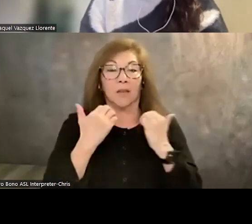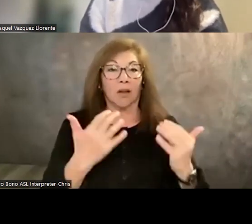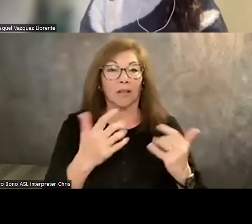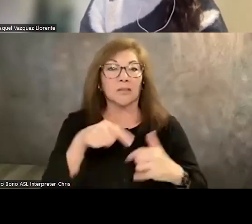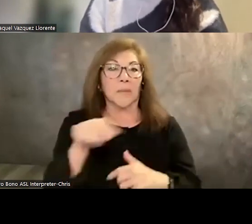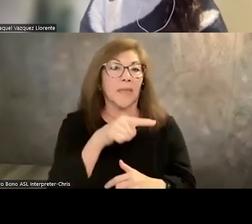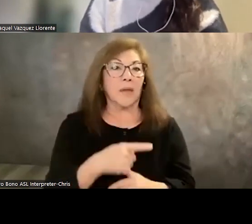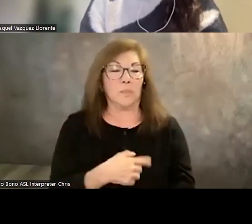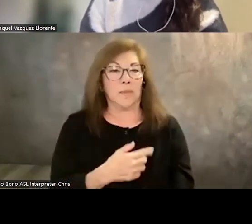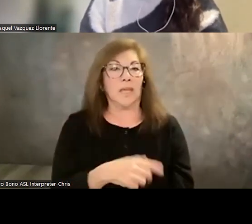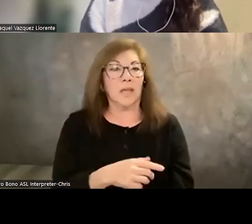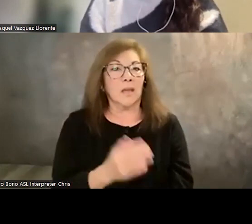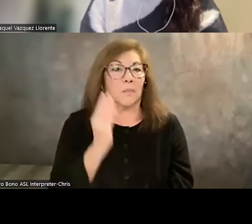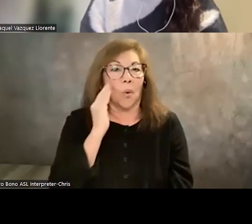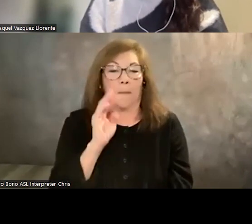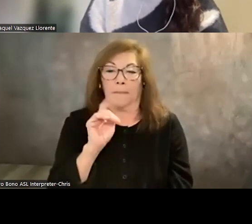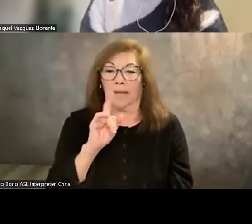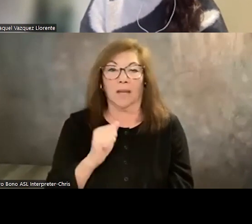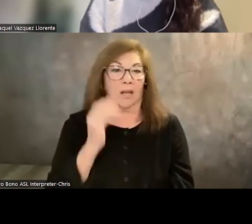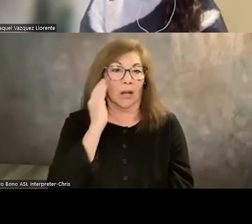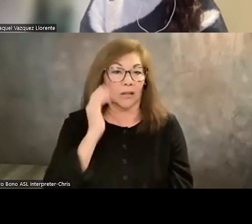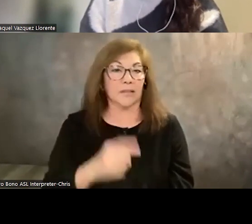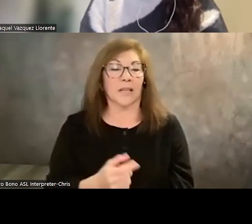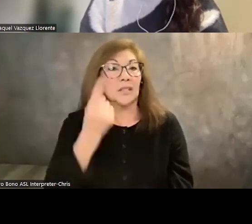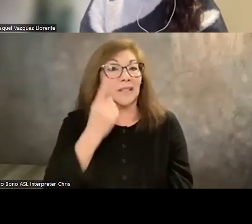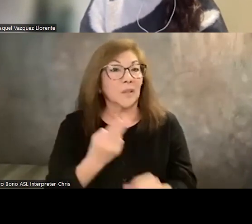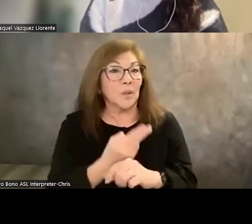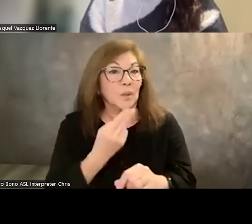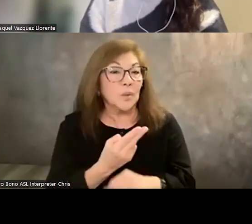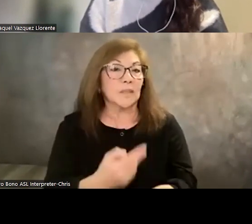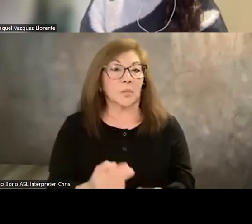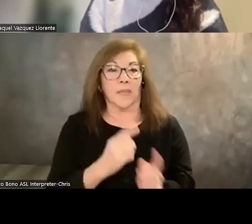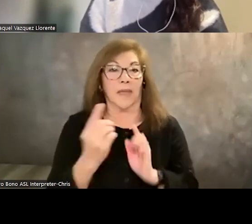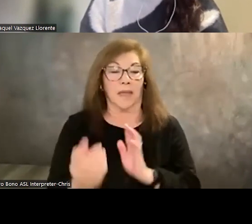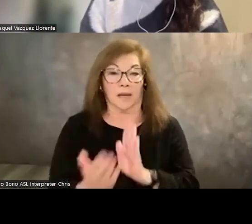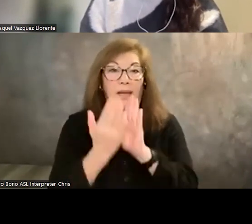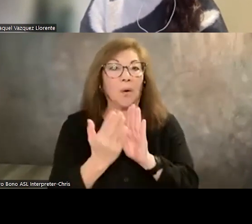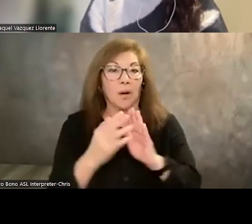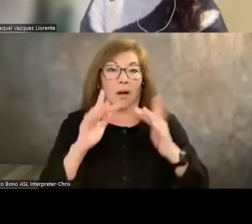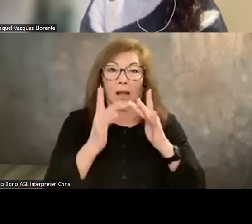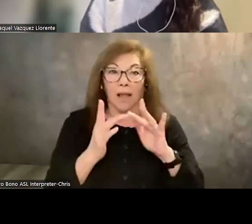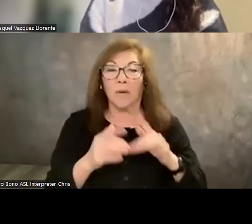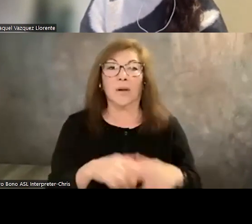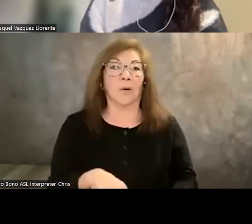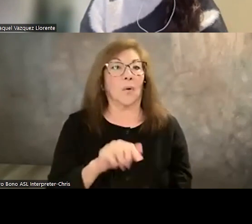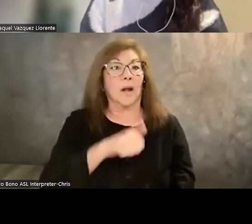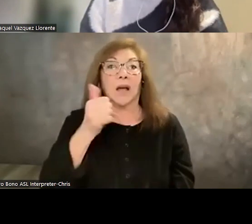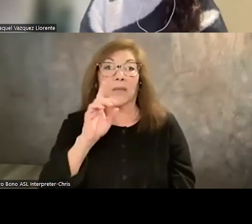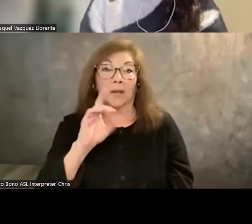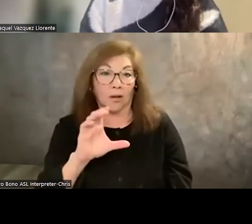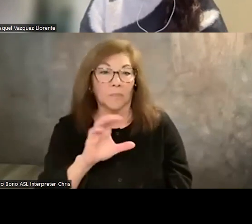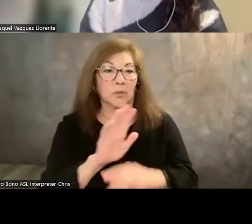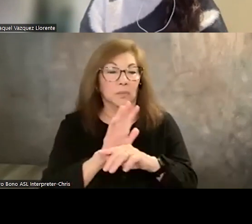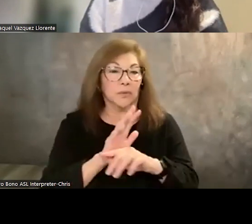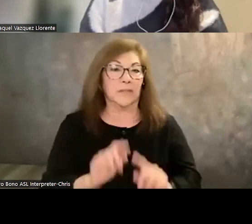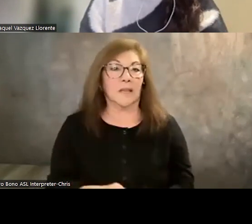more media literate going forward, and will understand its sort of uses when they encounter it, you know, online or in other documentaries. And so that's